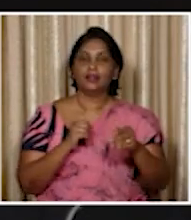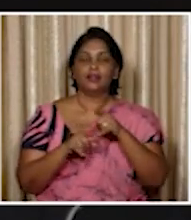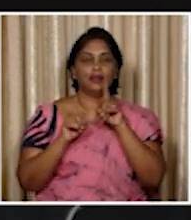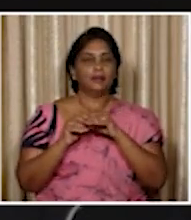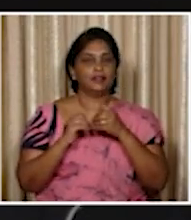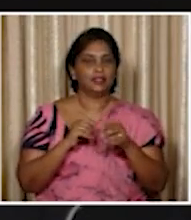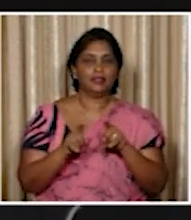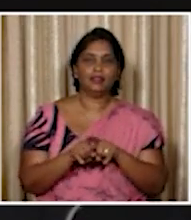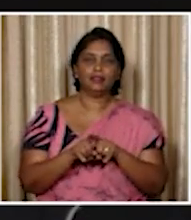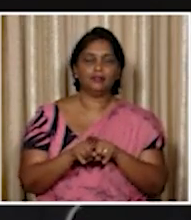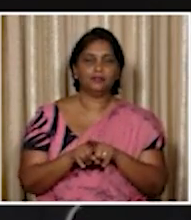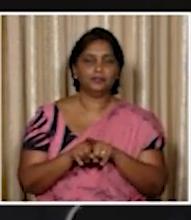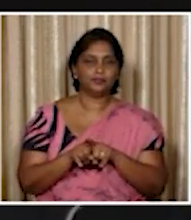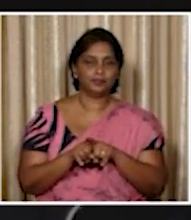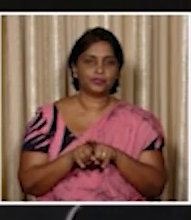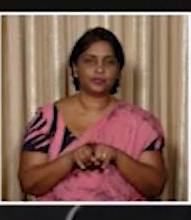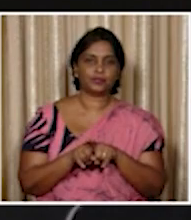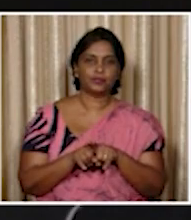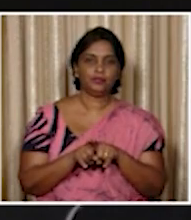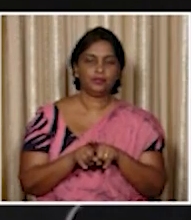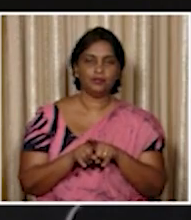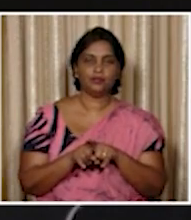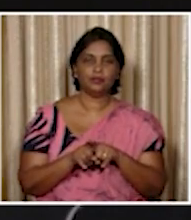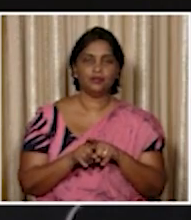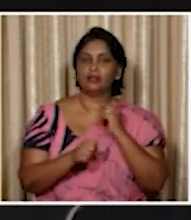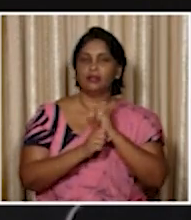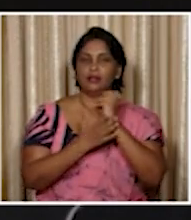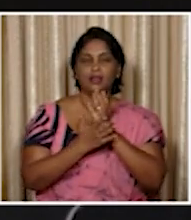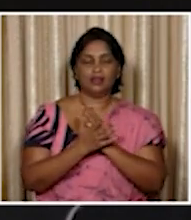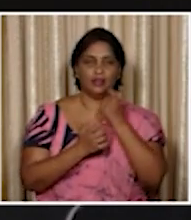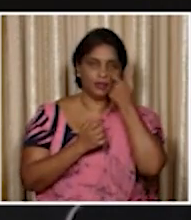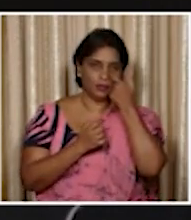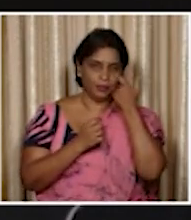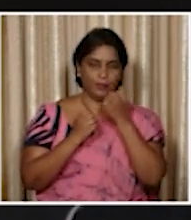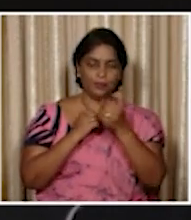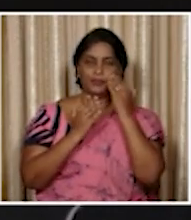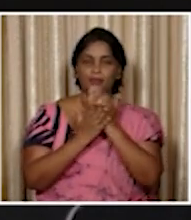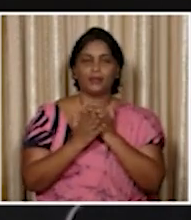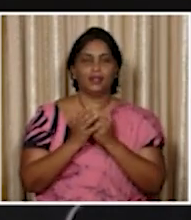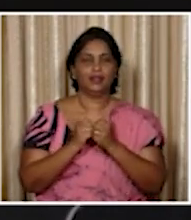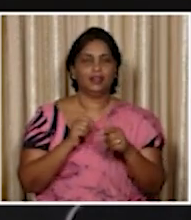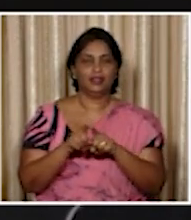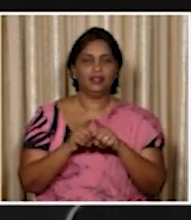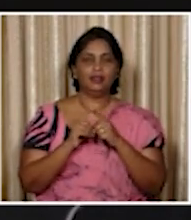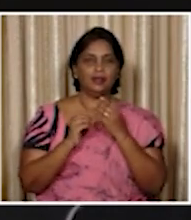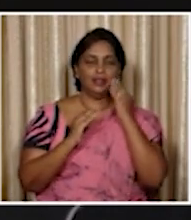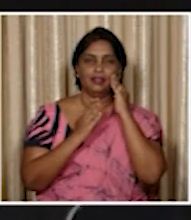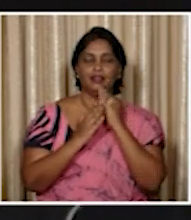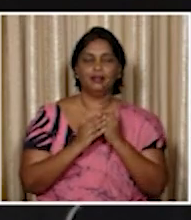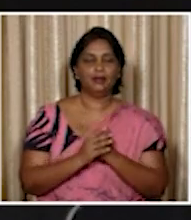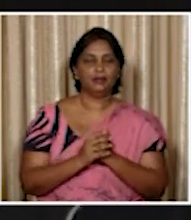Constitution. He writes a letter to the President saying, if we assume that the two